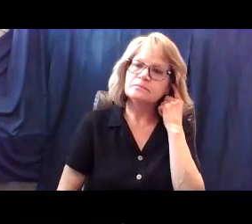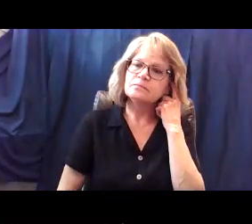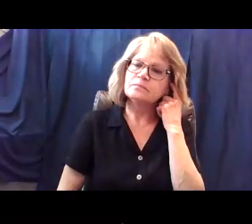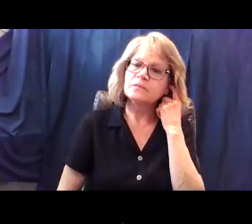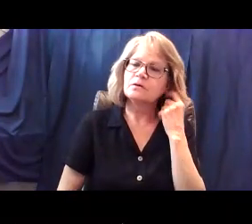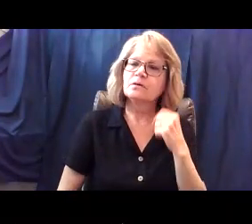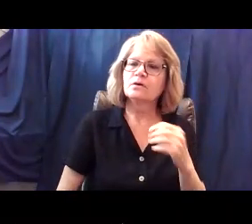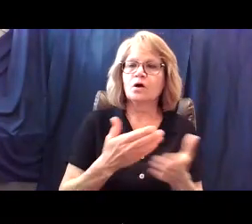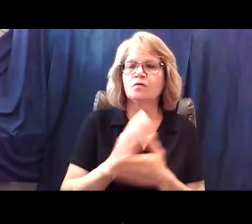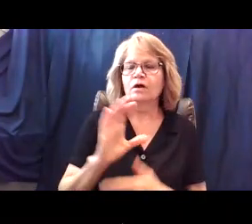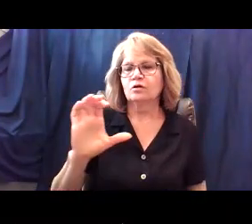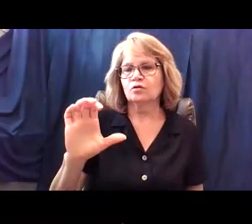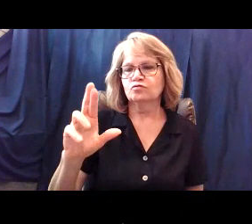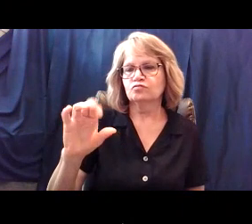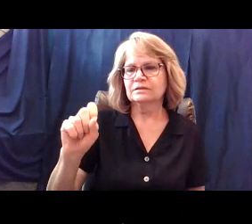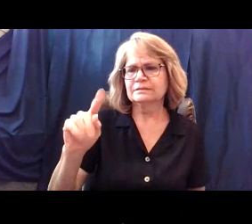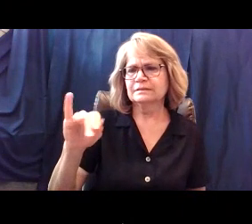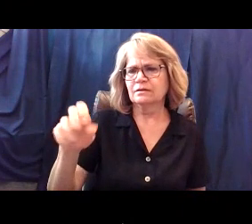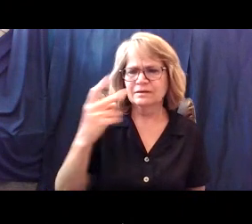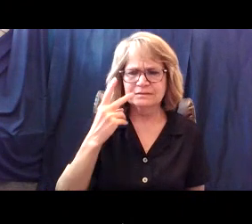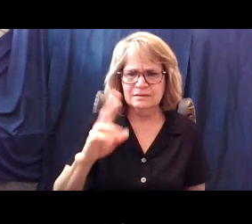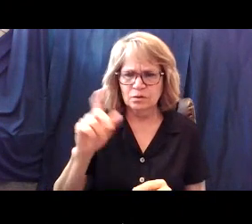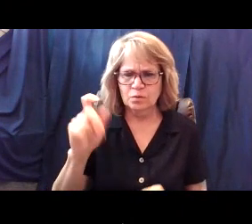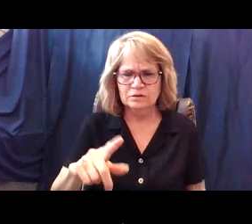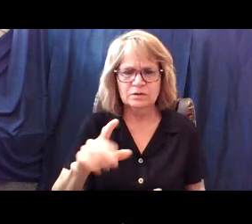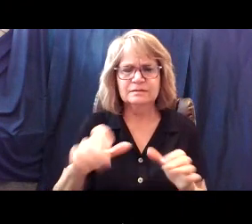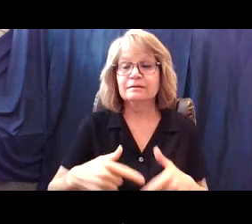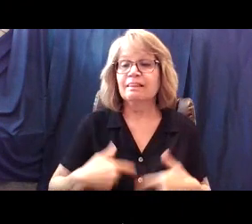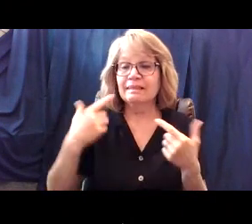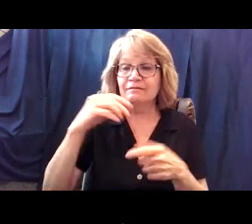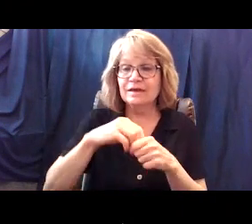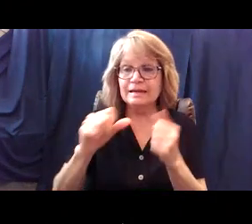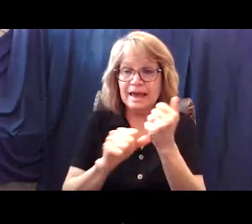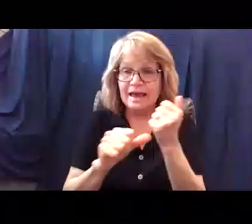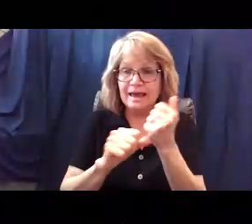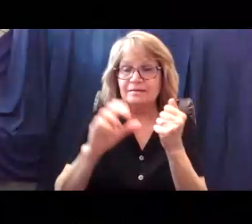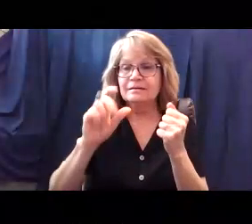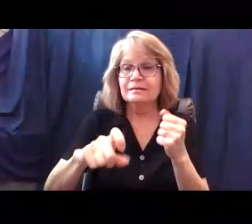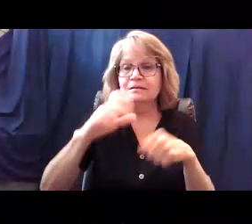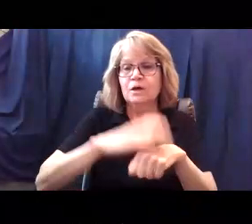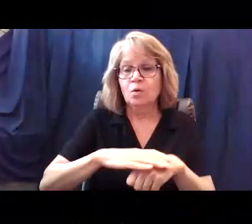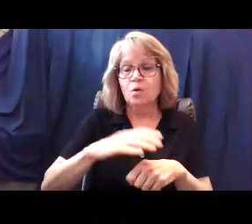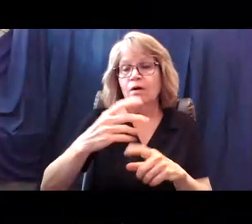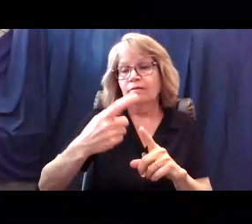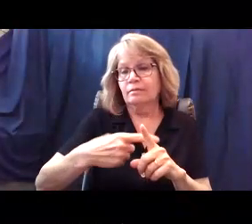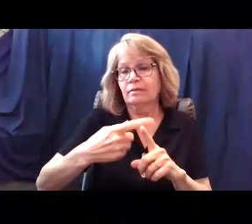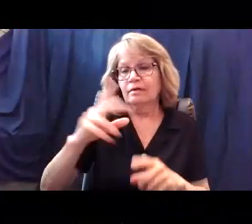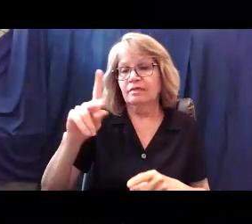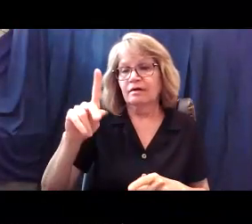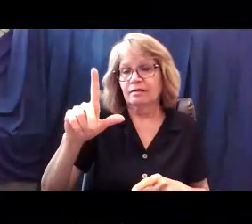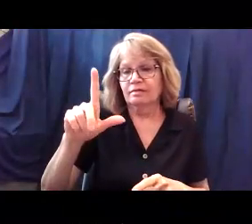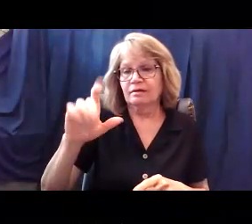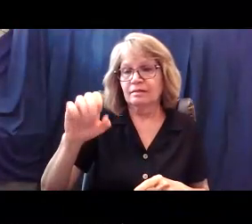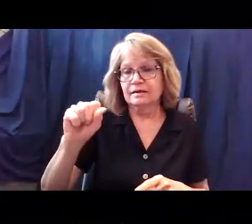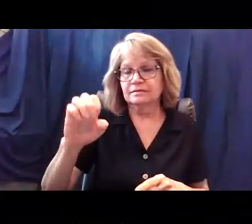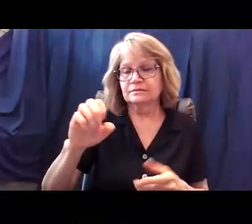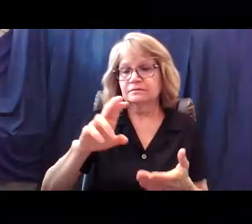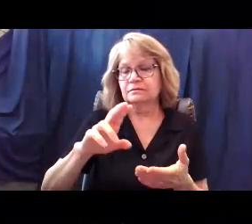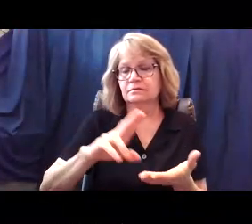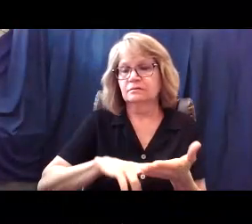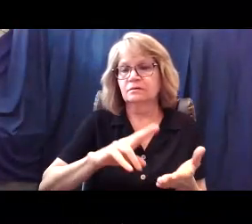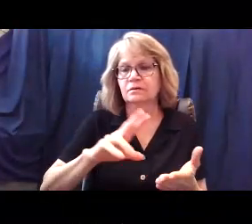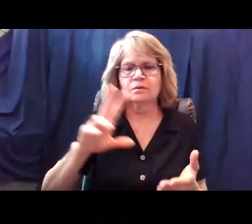All right, Christina, I see a question. Does the live-in aid need to be on the lease? No, because the live-in aid